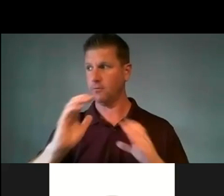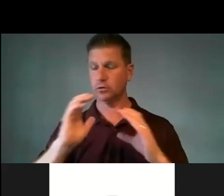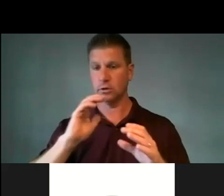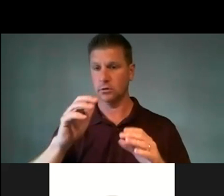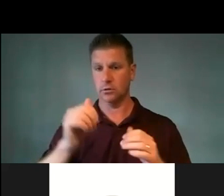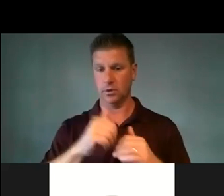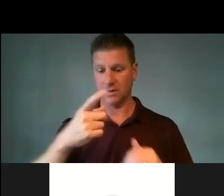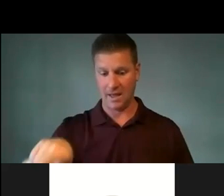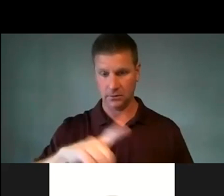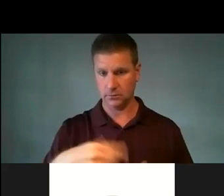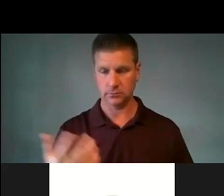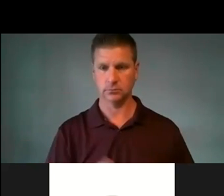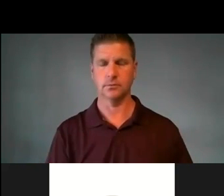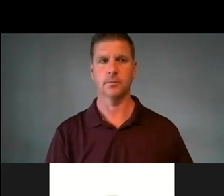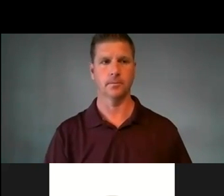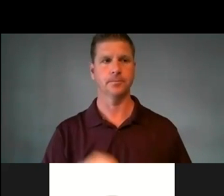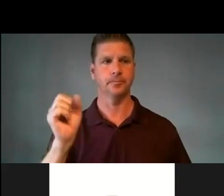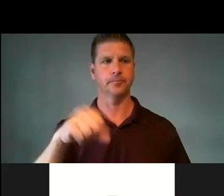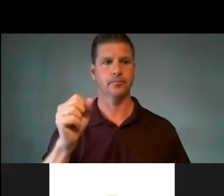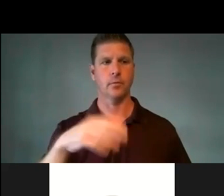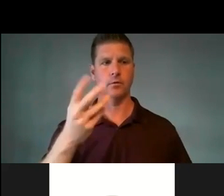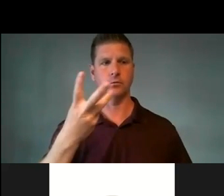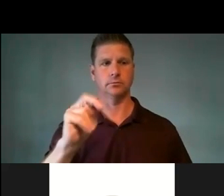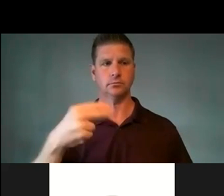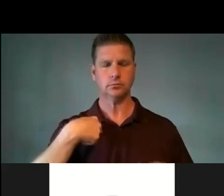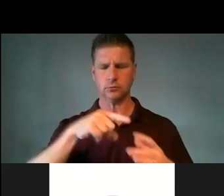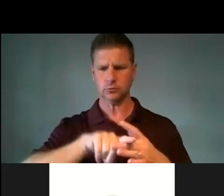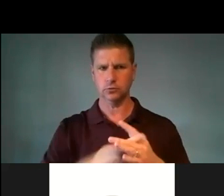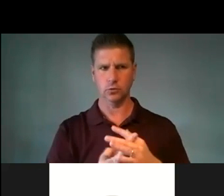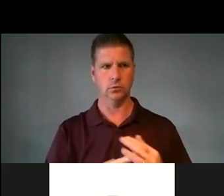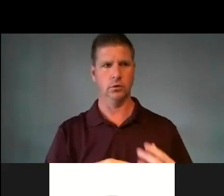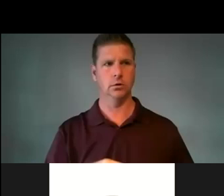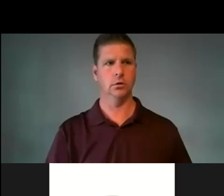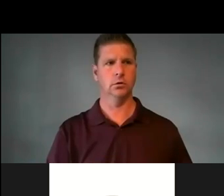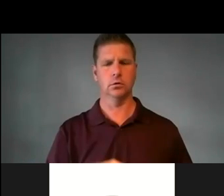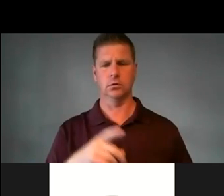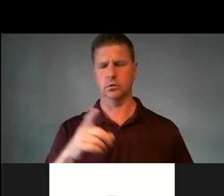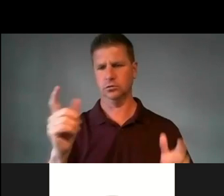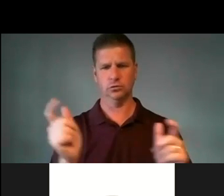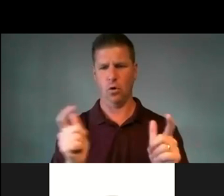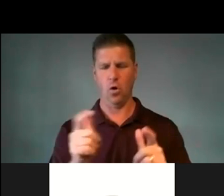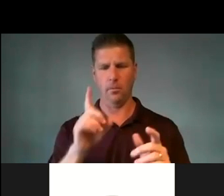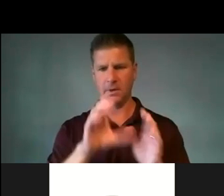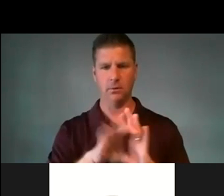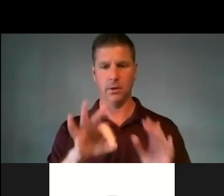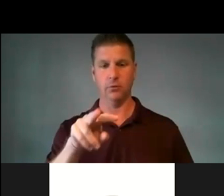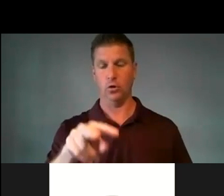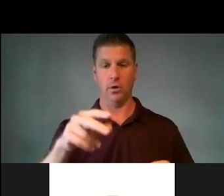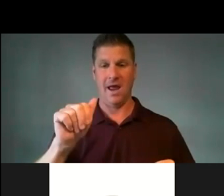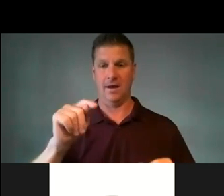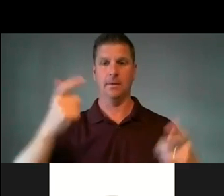those realms? Yes, absolutely. So when we started, if you look at, it's a small picture, but if you look at our master